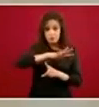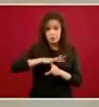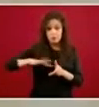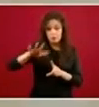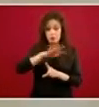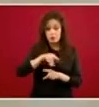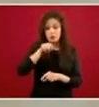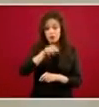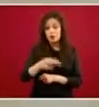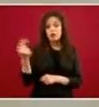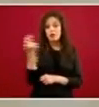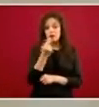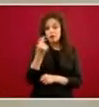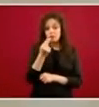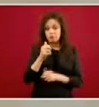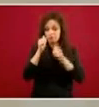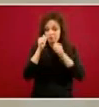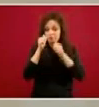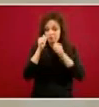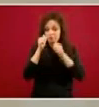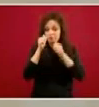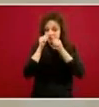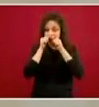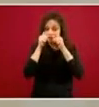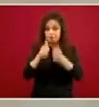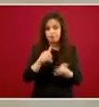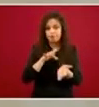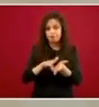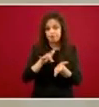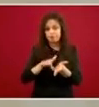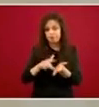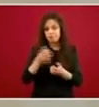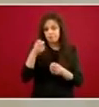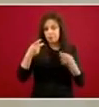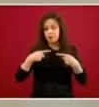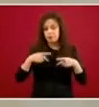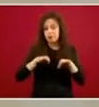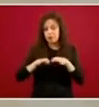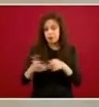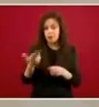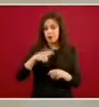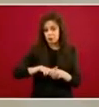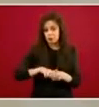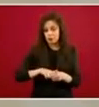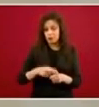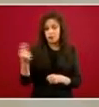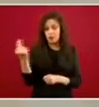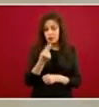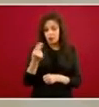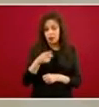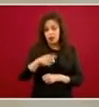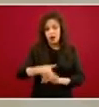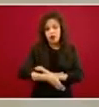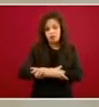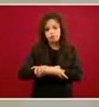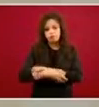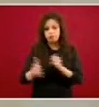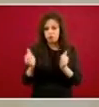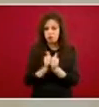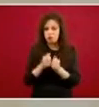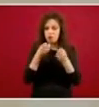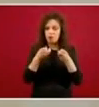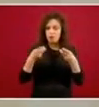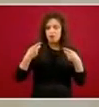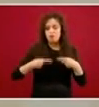the health of the people of Mexico rely on the work of these personnel. So it is very important to